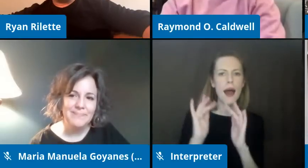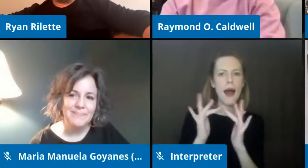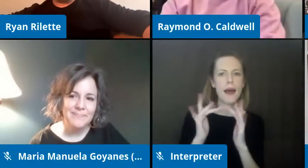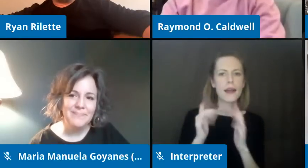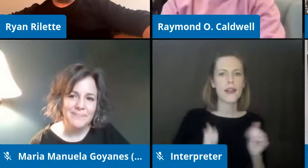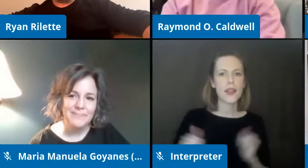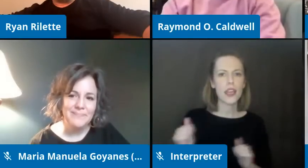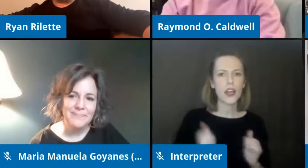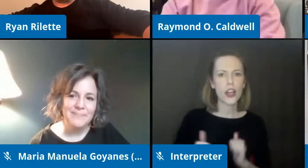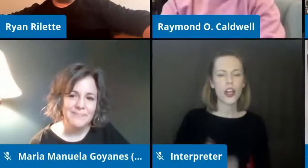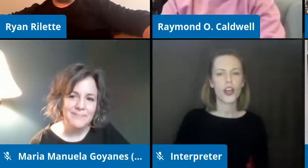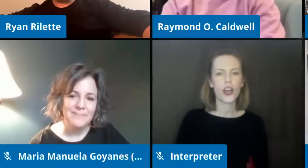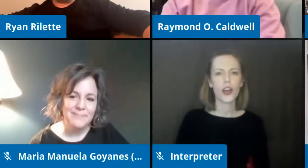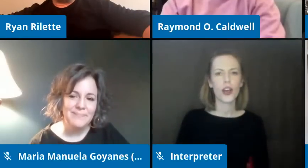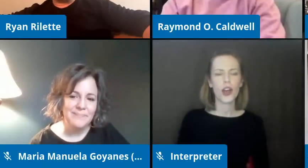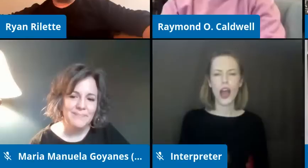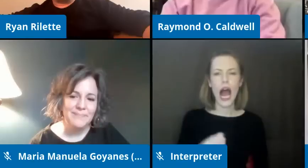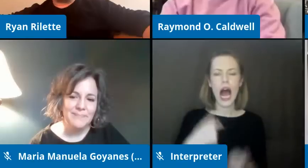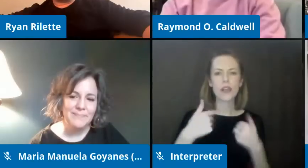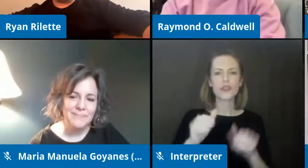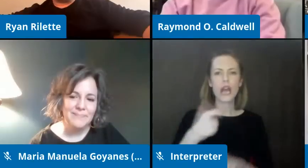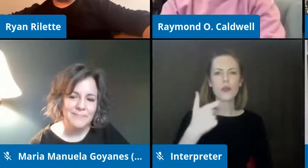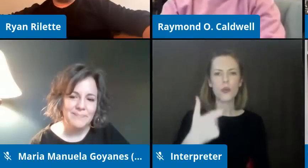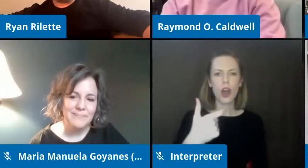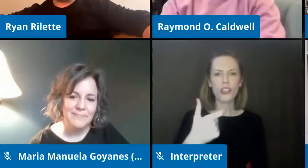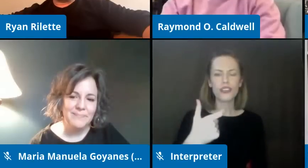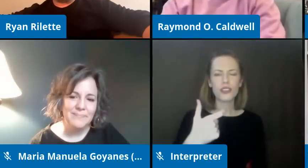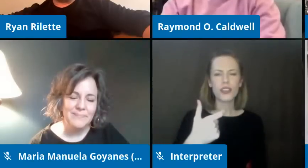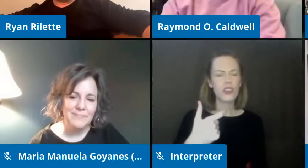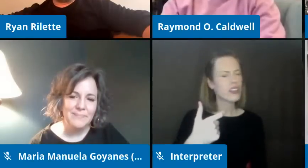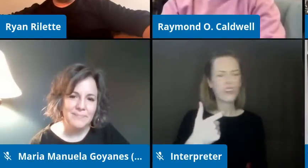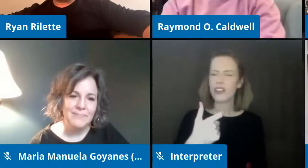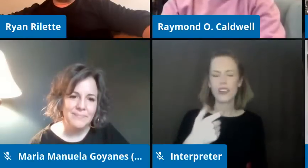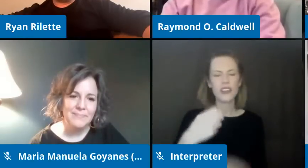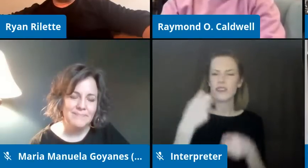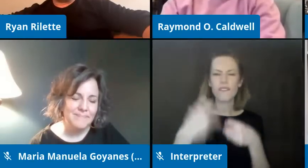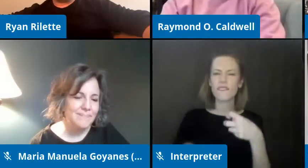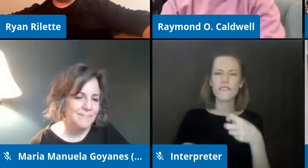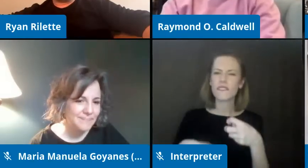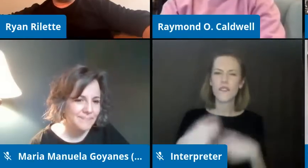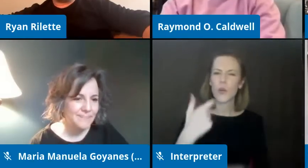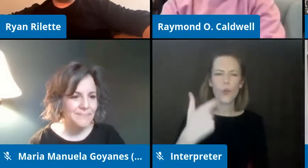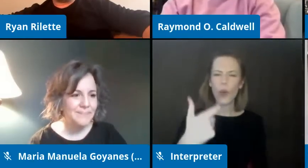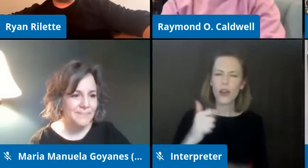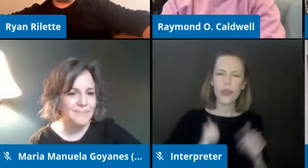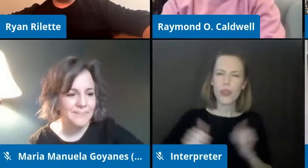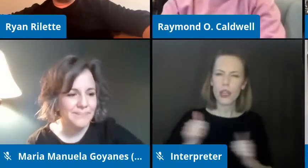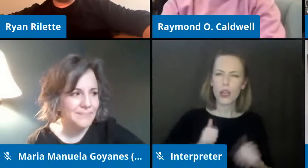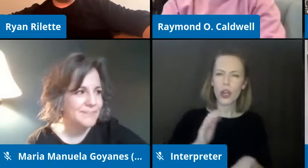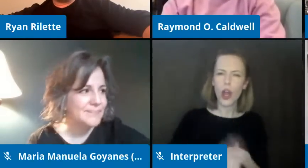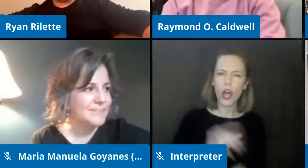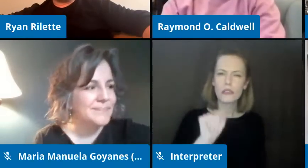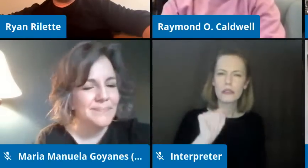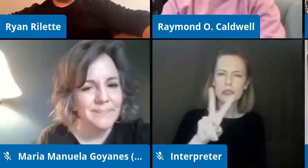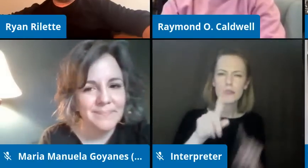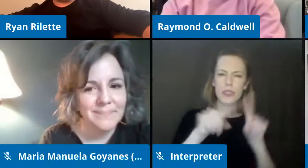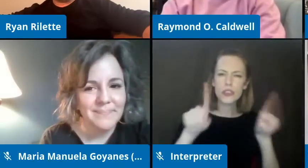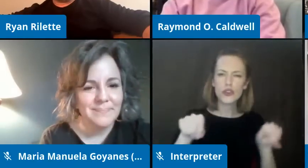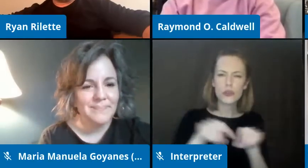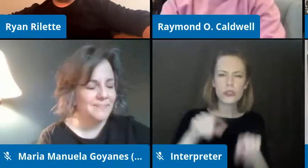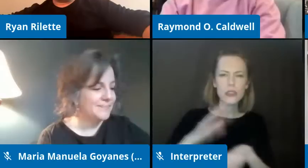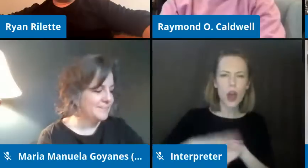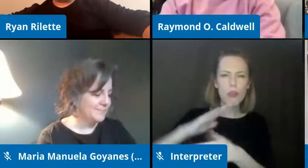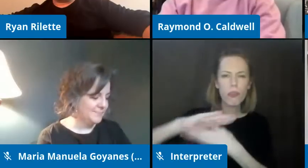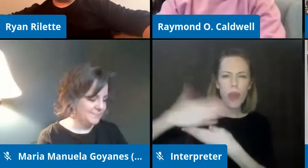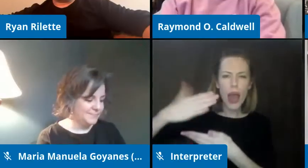It's very hard to watch theater on TV, on a TV screen or on a laptop screen. It's